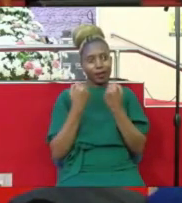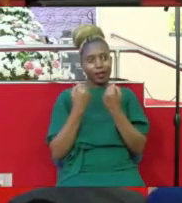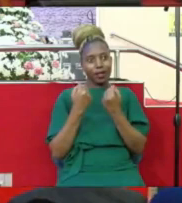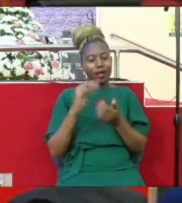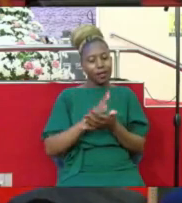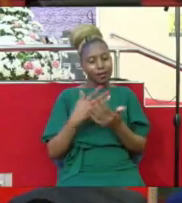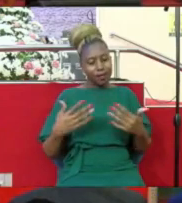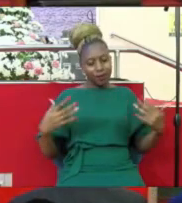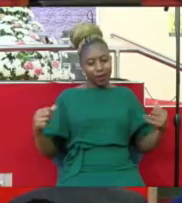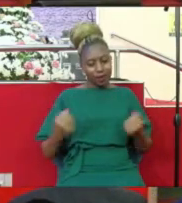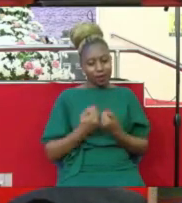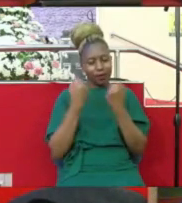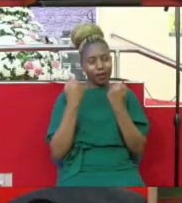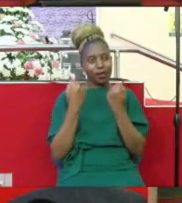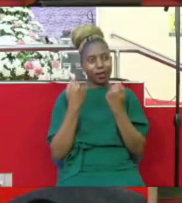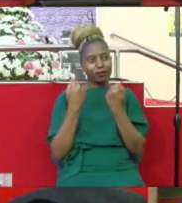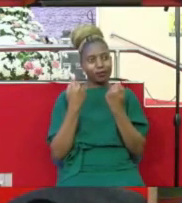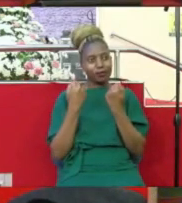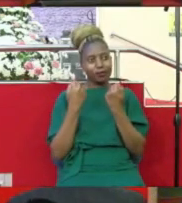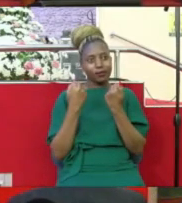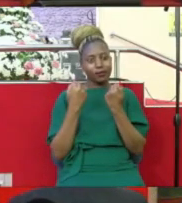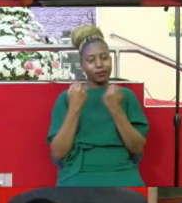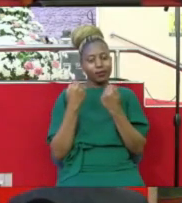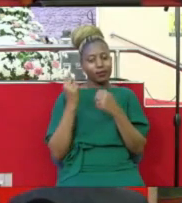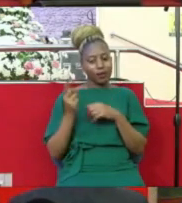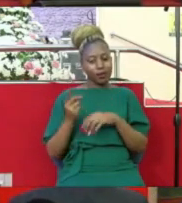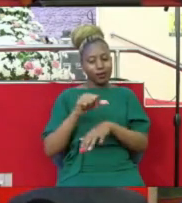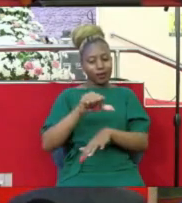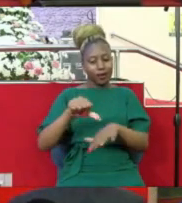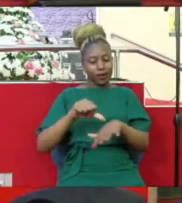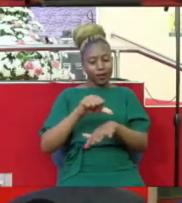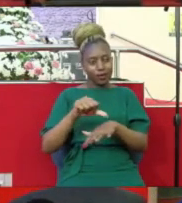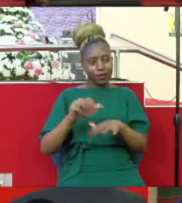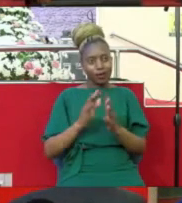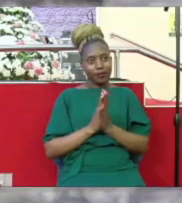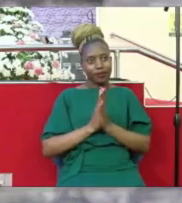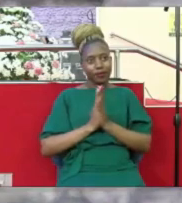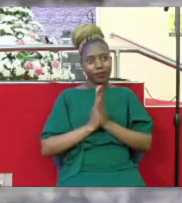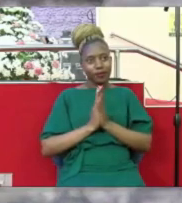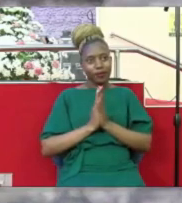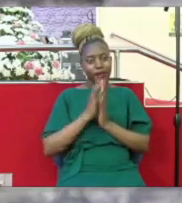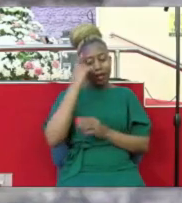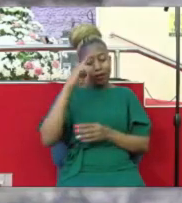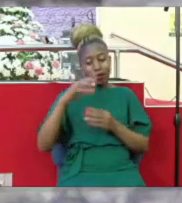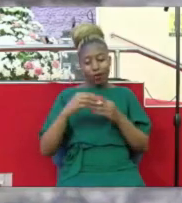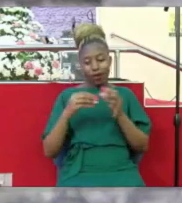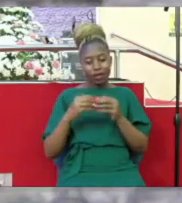happening. I sense there's an anointing for creation to take